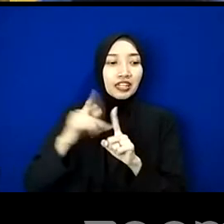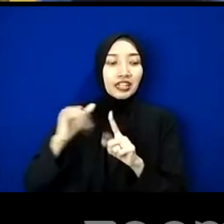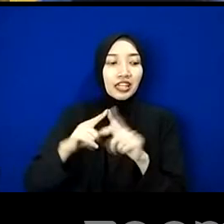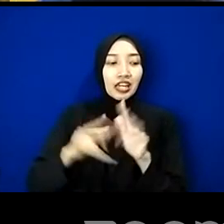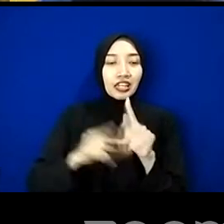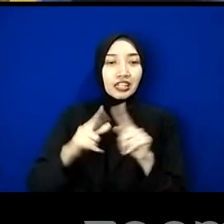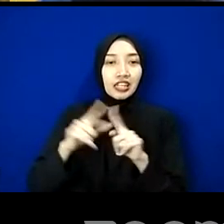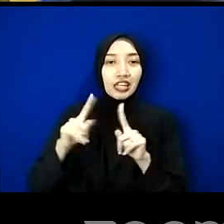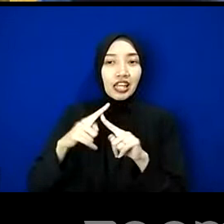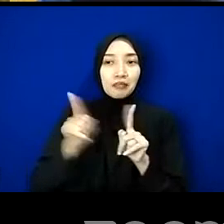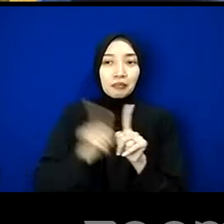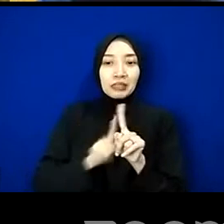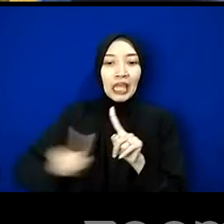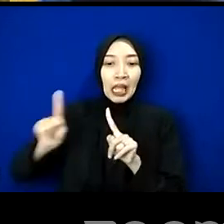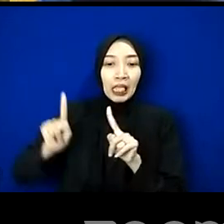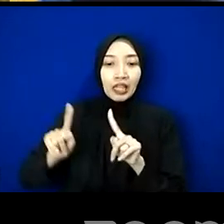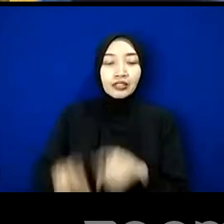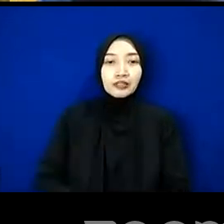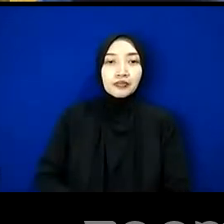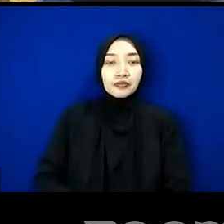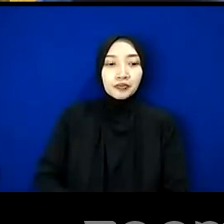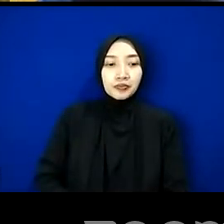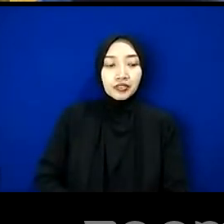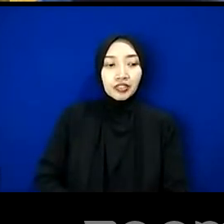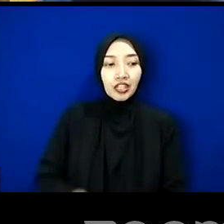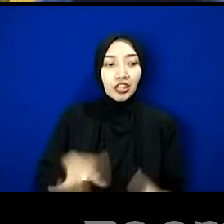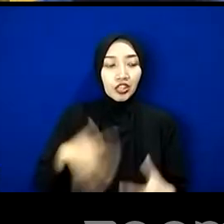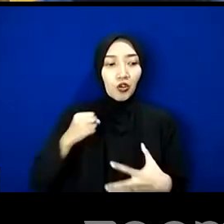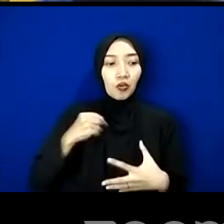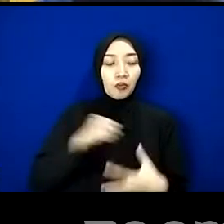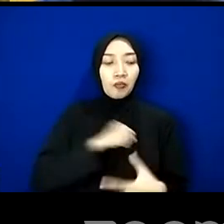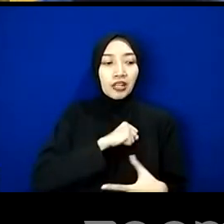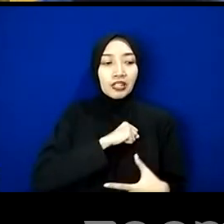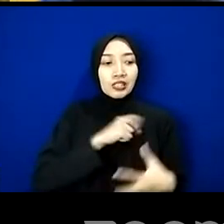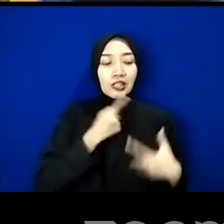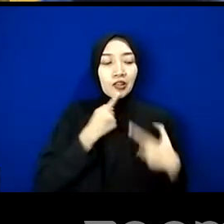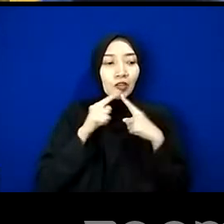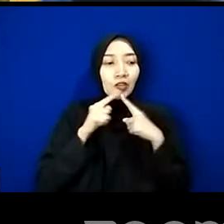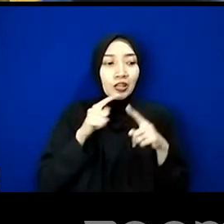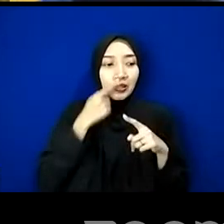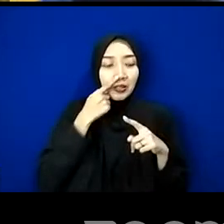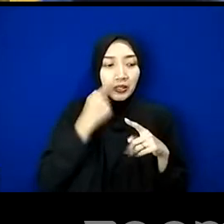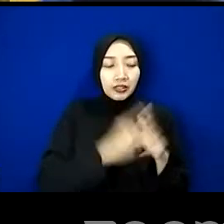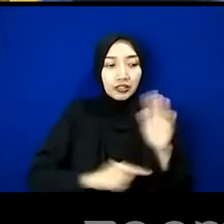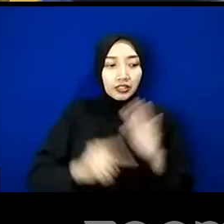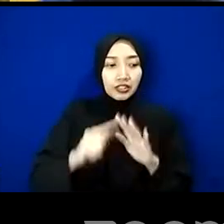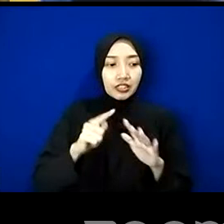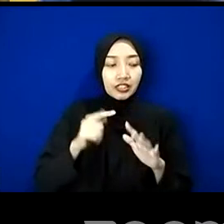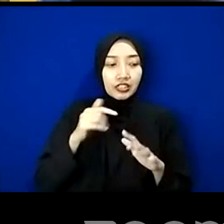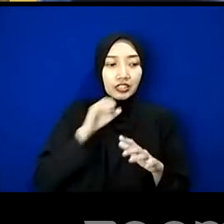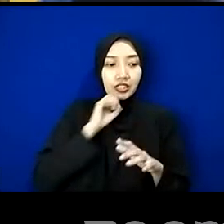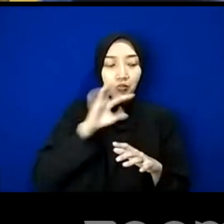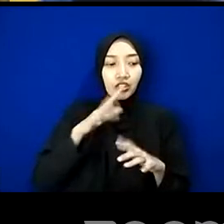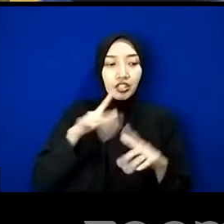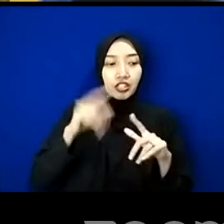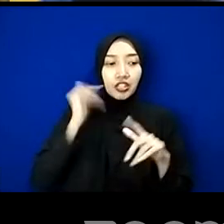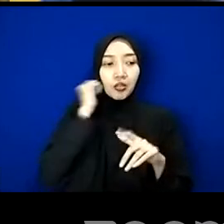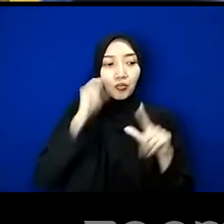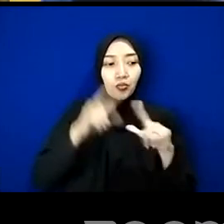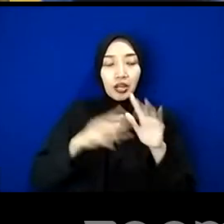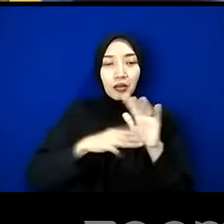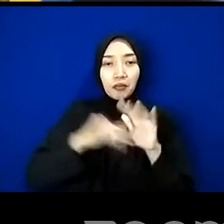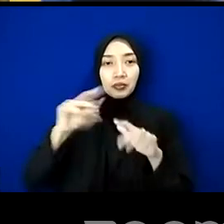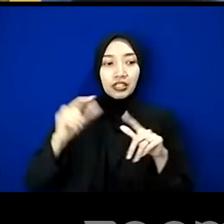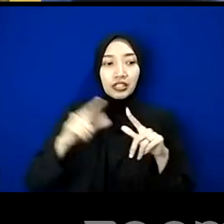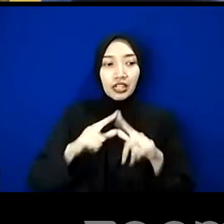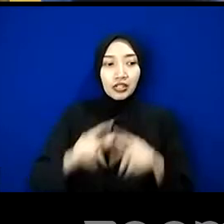to gain the popularity, Ibu Amira really mentioned clearly that if there is like a strong question about it and maybe considered